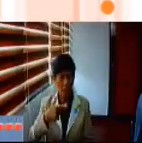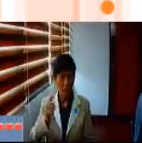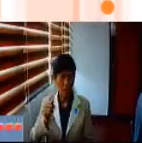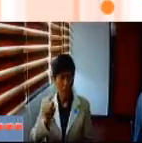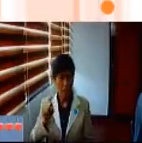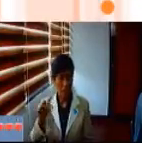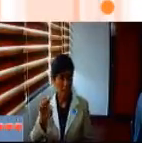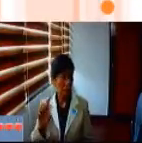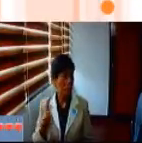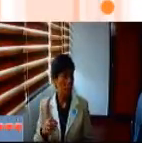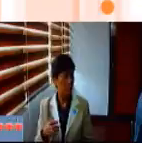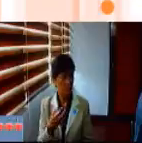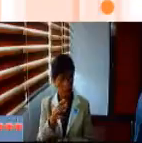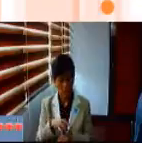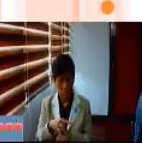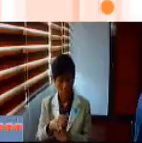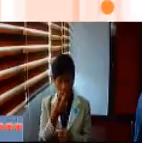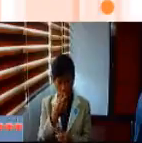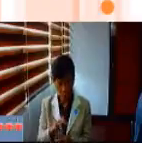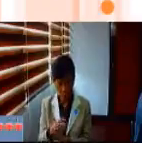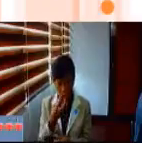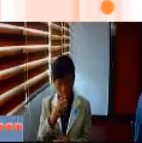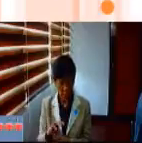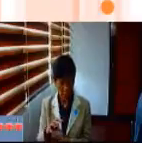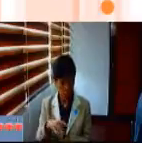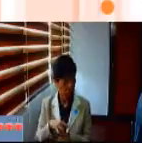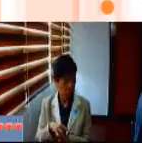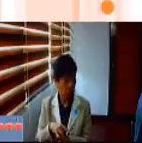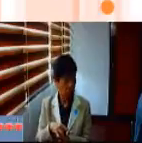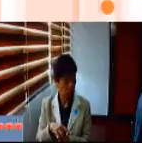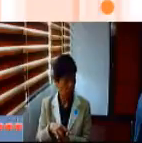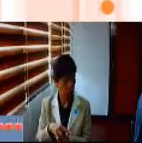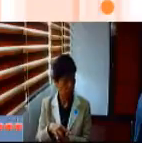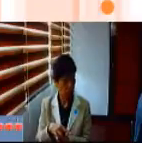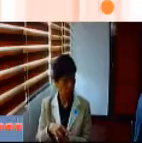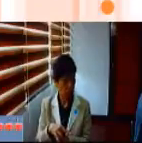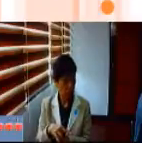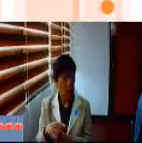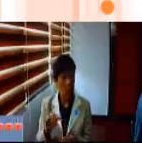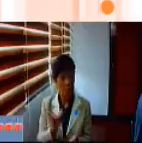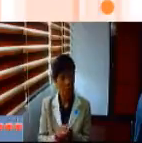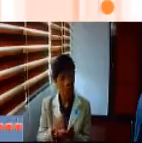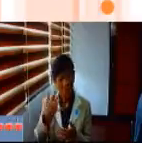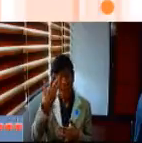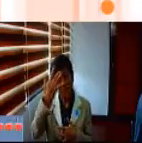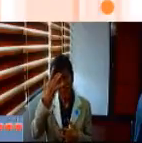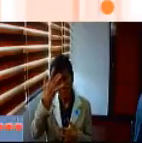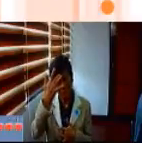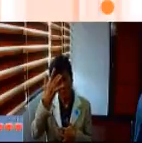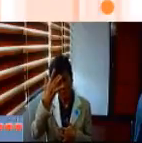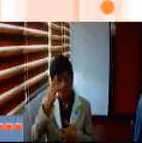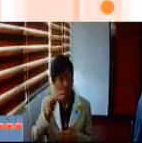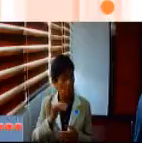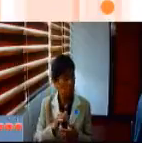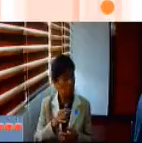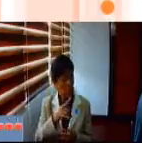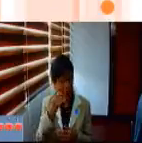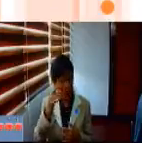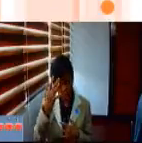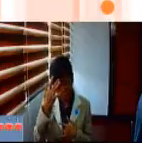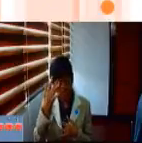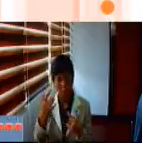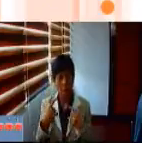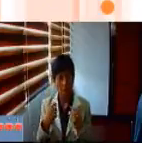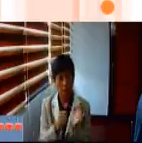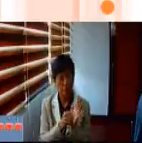And the warming of the earth, kumbaga siya po, yun po yung sakit. And dahil sakit yan, meron siyang symptoms. And